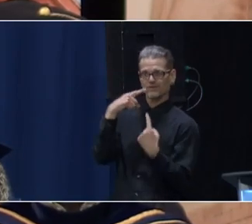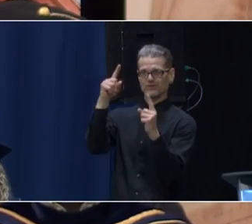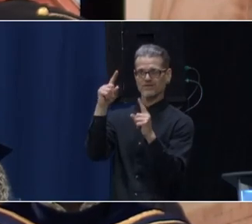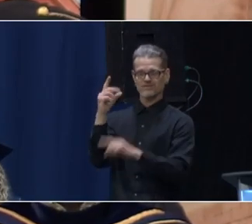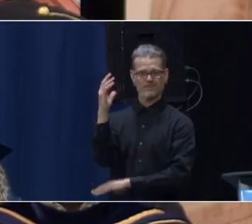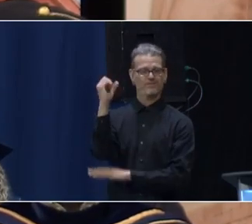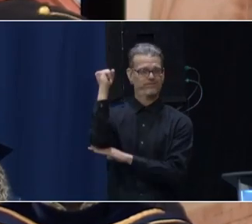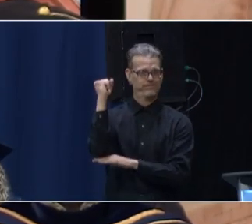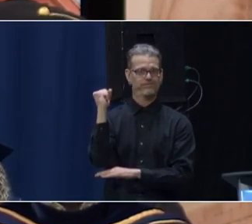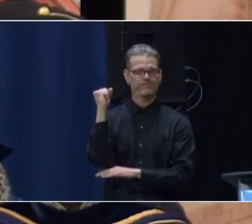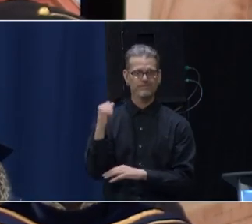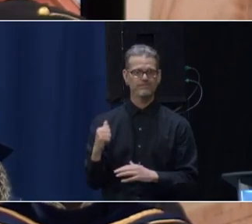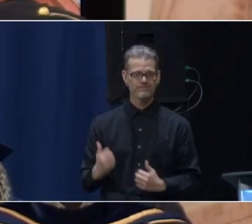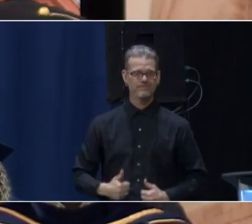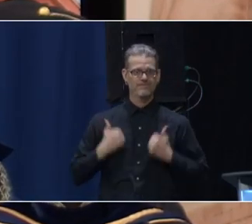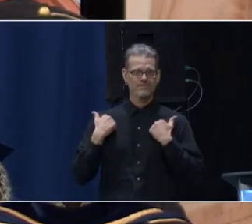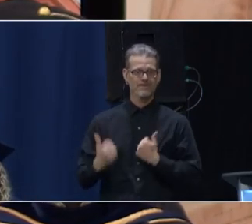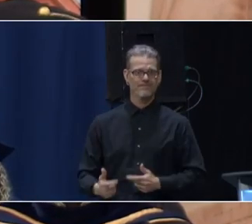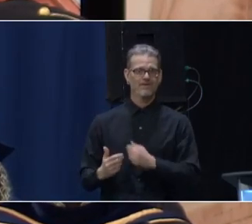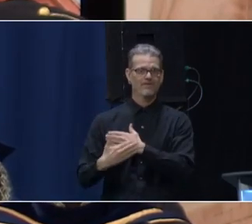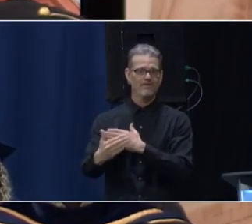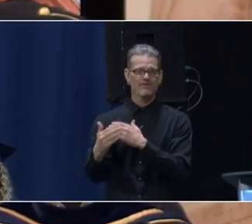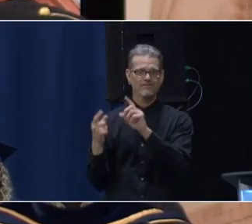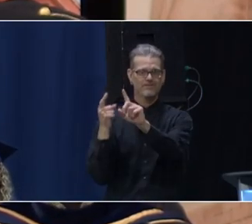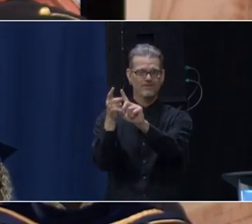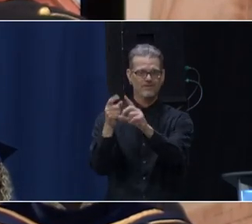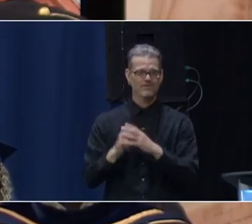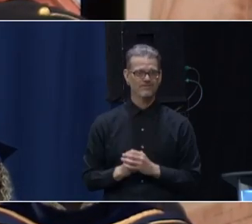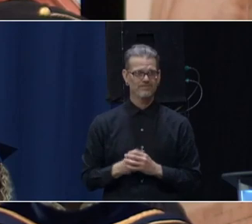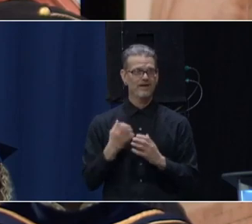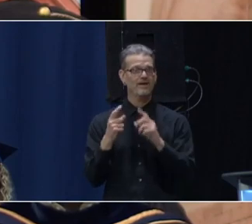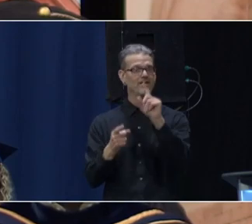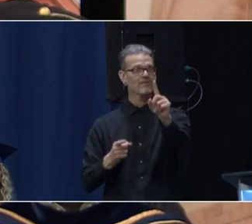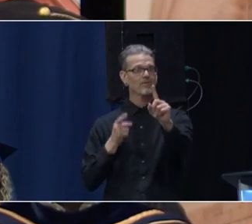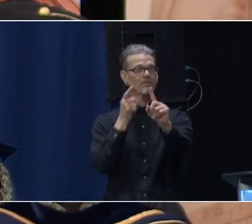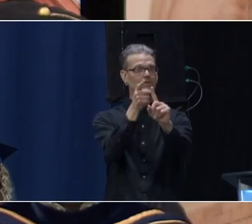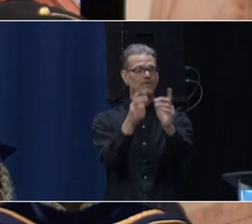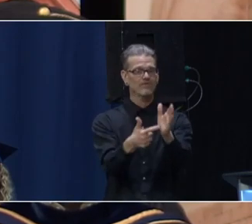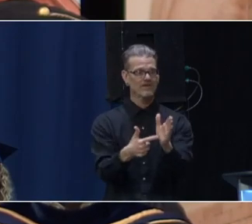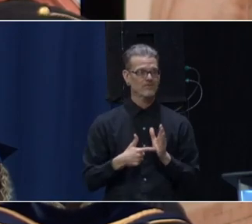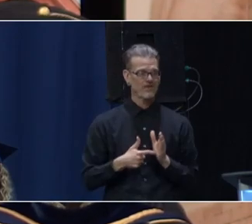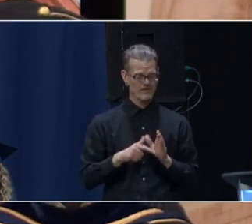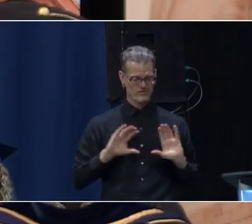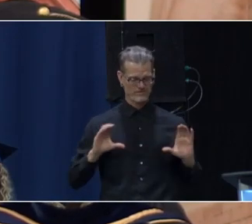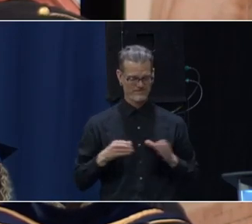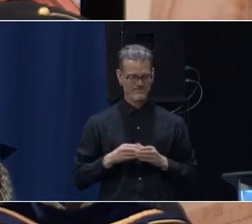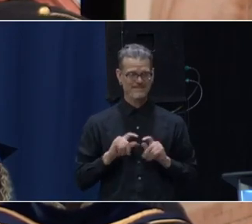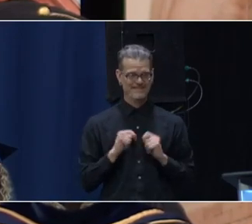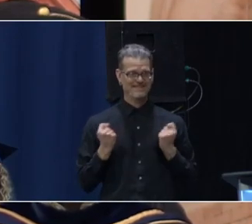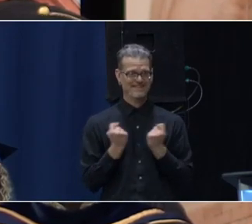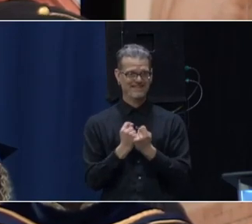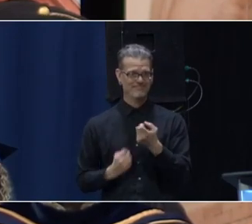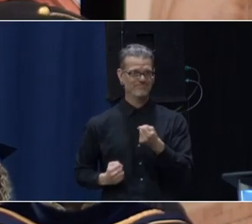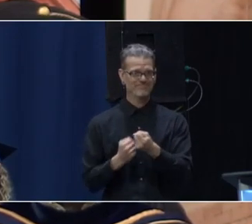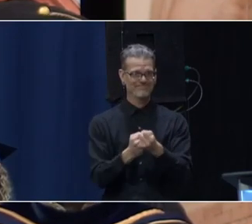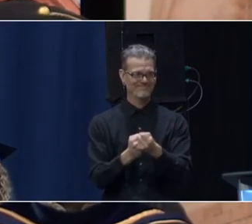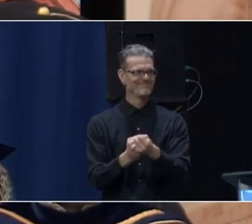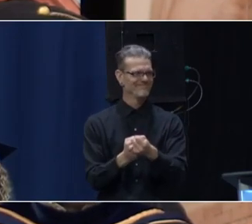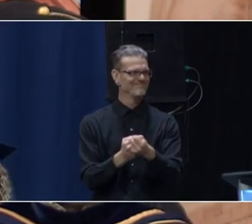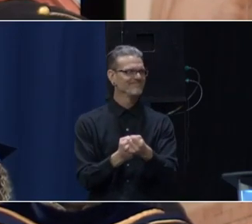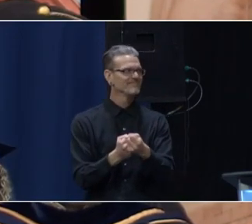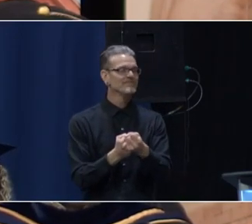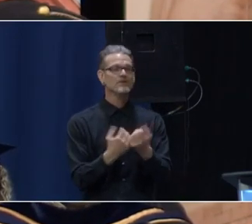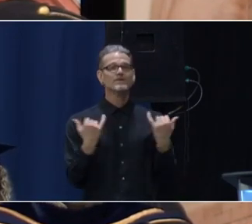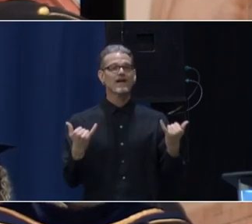goal. And a big goal takes a big team. Will our parents, family